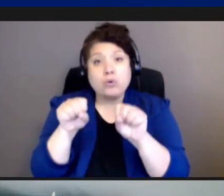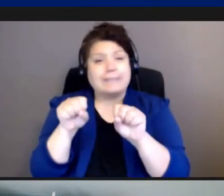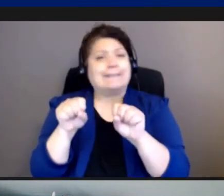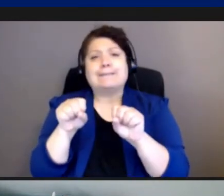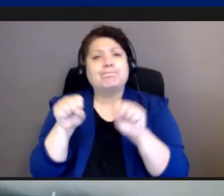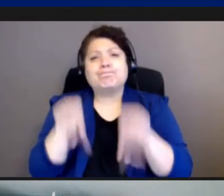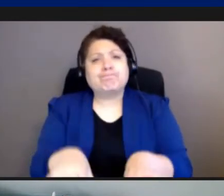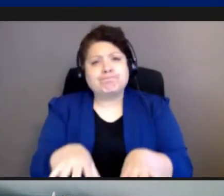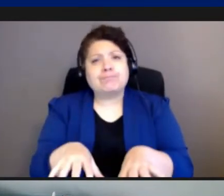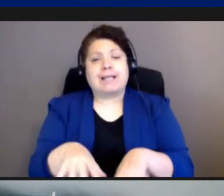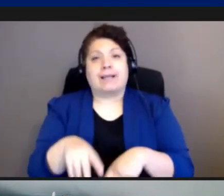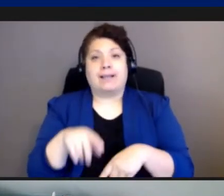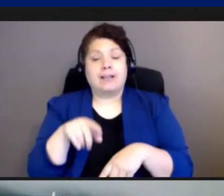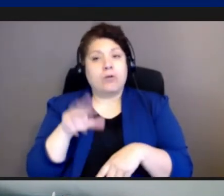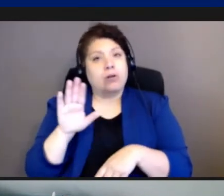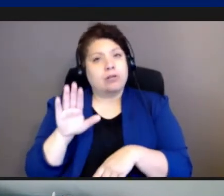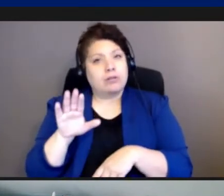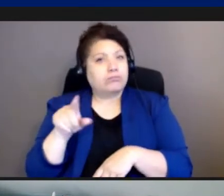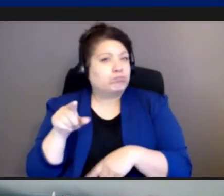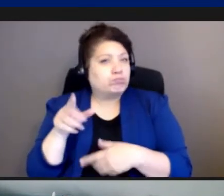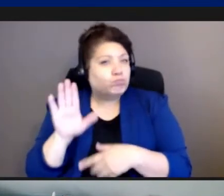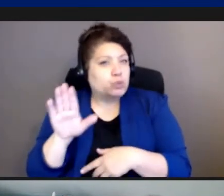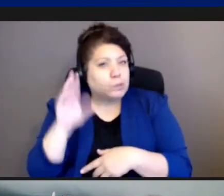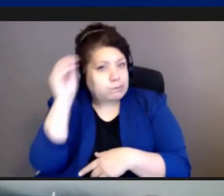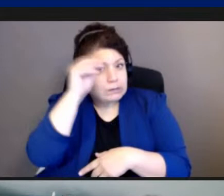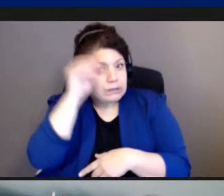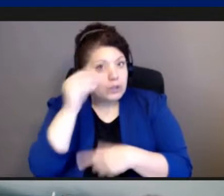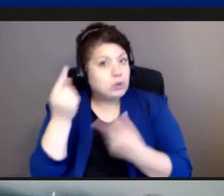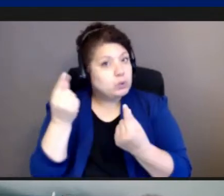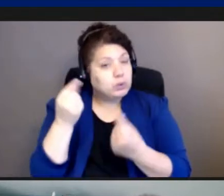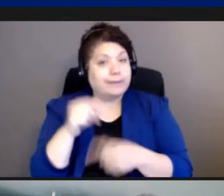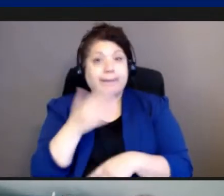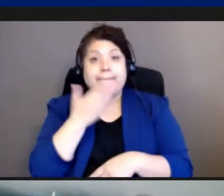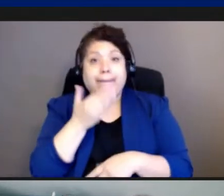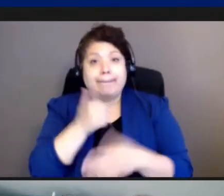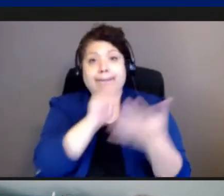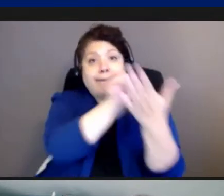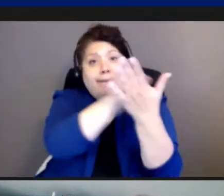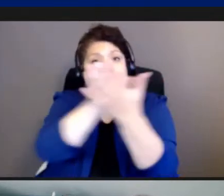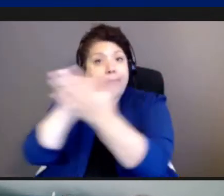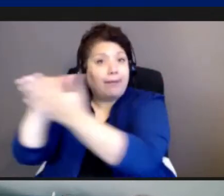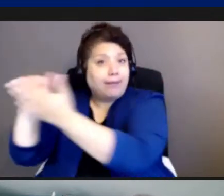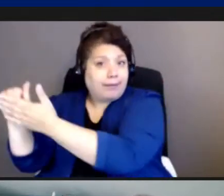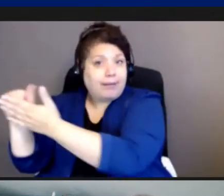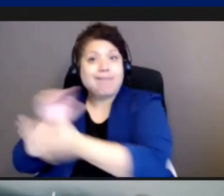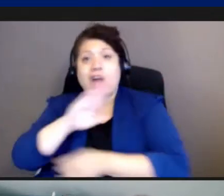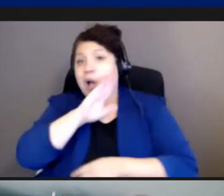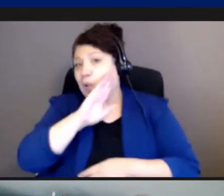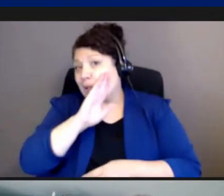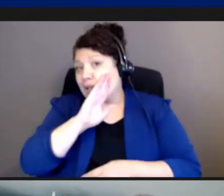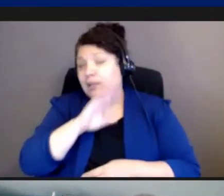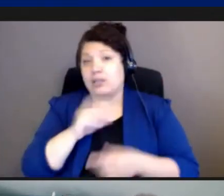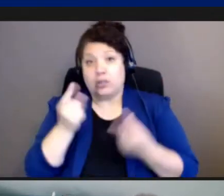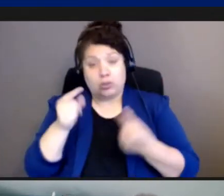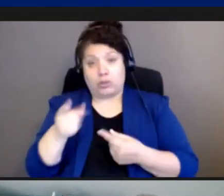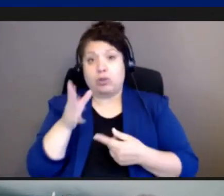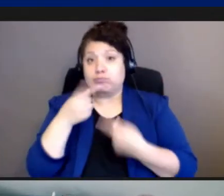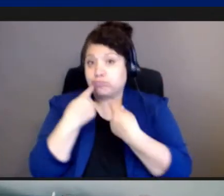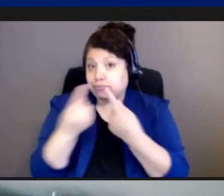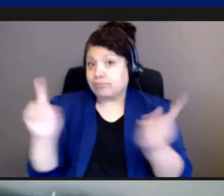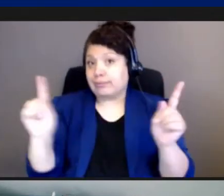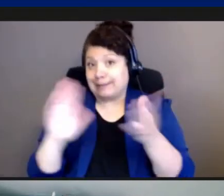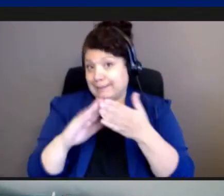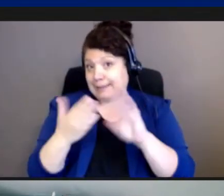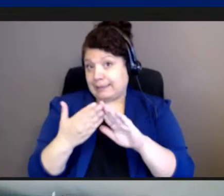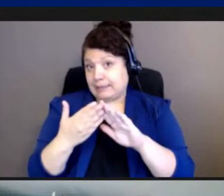plans. What's your thoughts on trick-or-treating this year? And is there going to be a citywide notice issued on that?